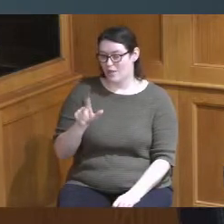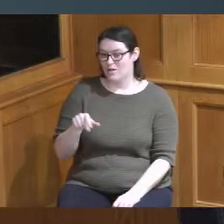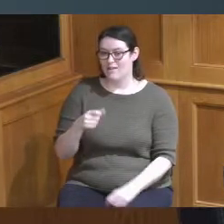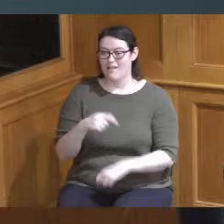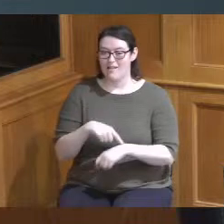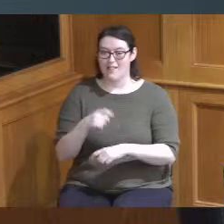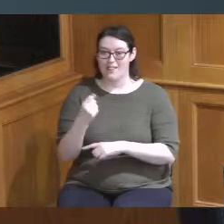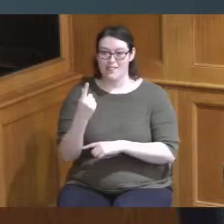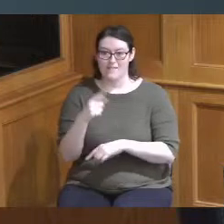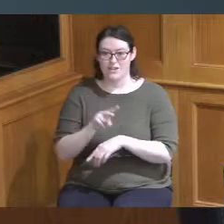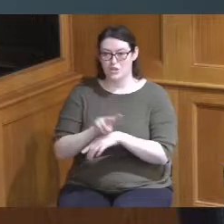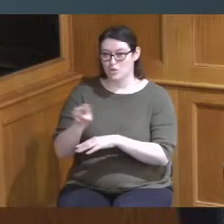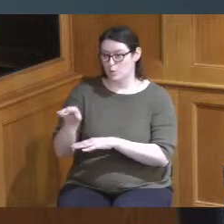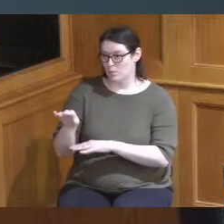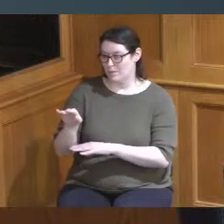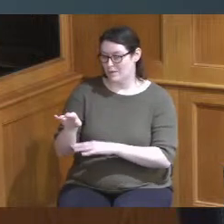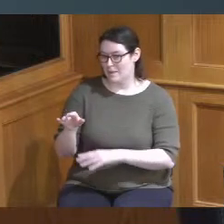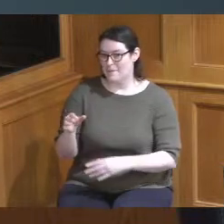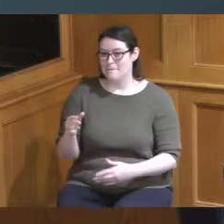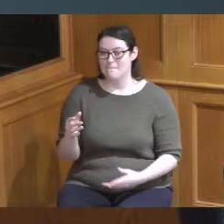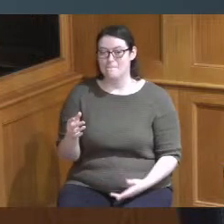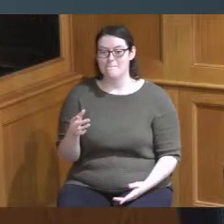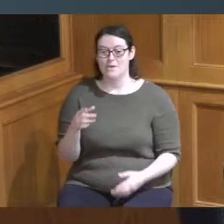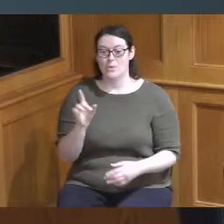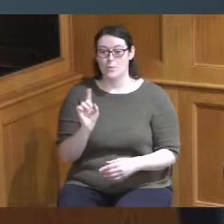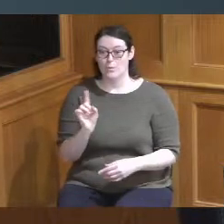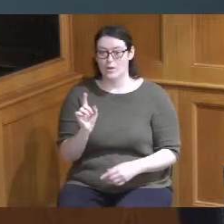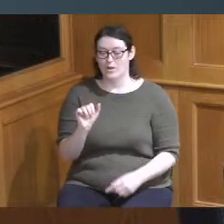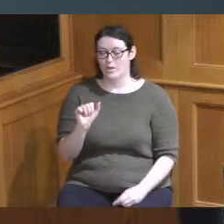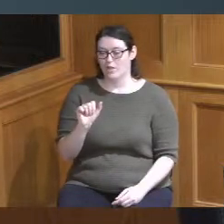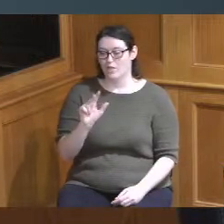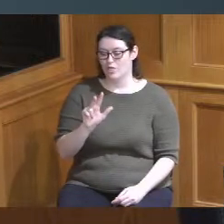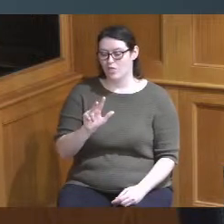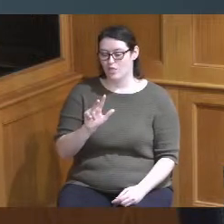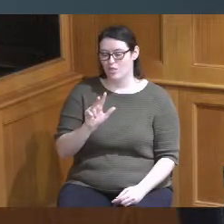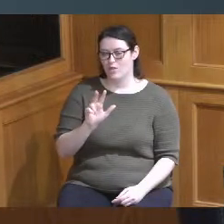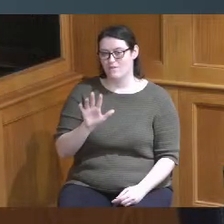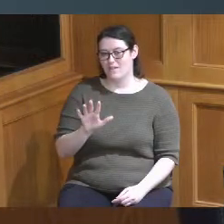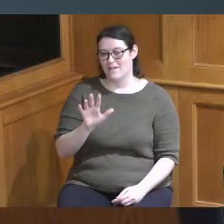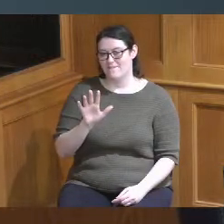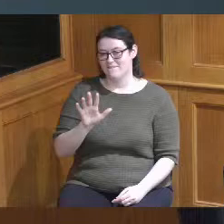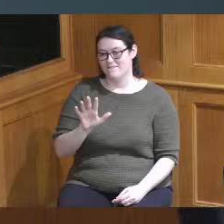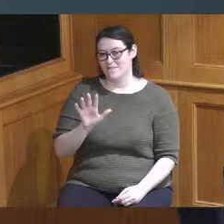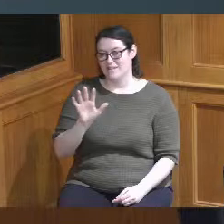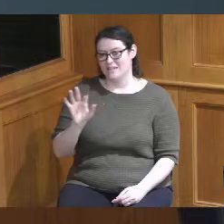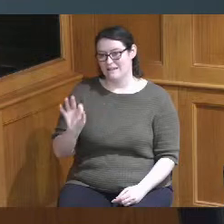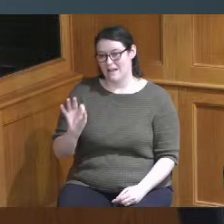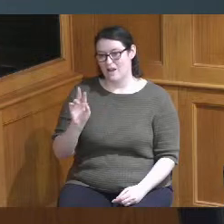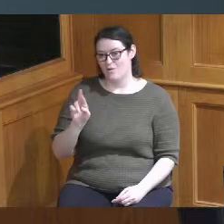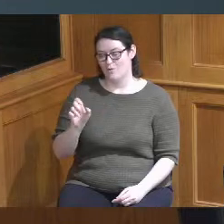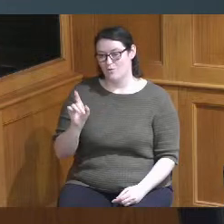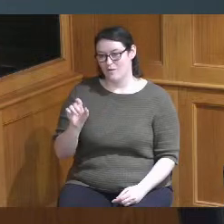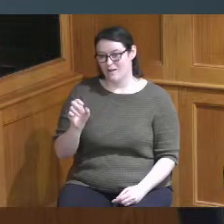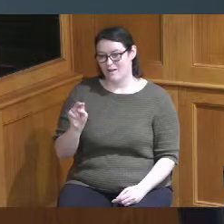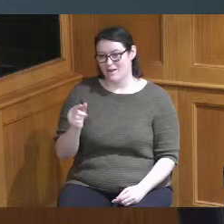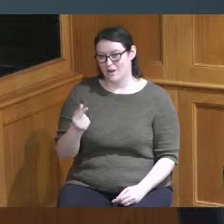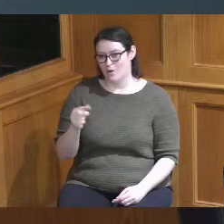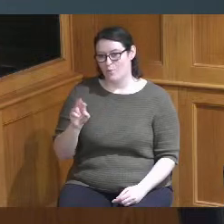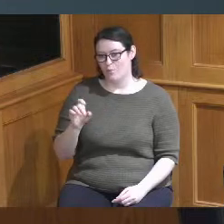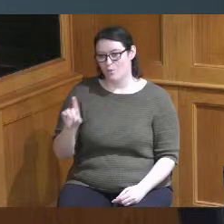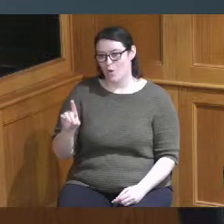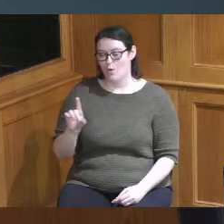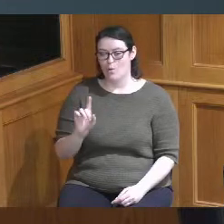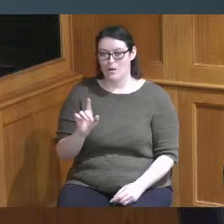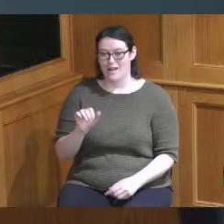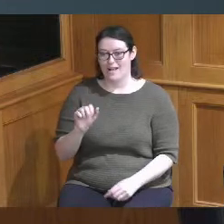a.m. to 2 p.m. At 3559 Reading Road in Avondale. And we